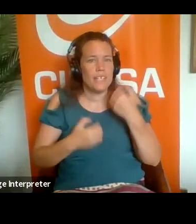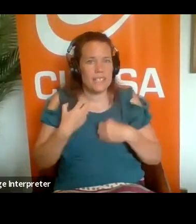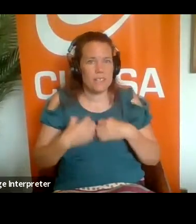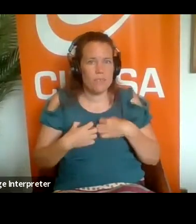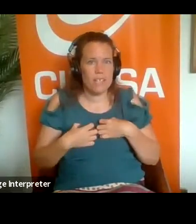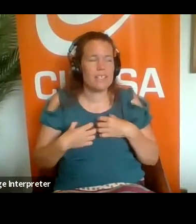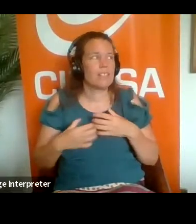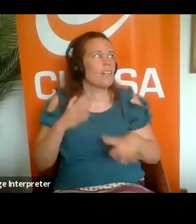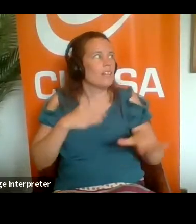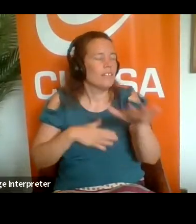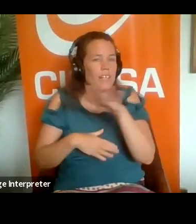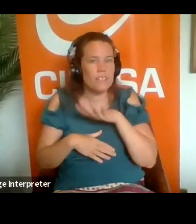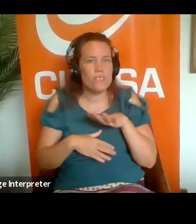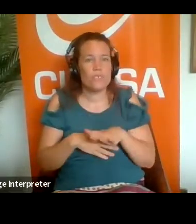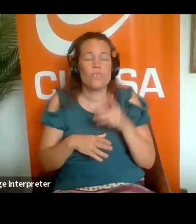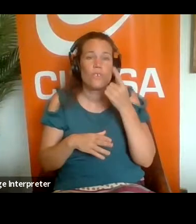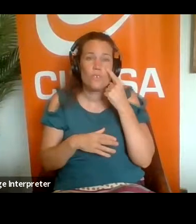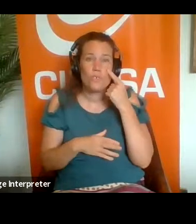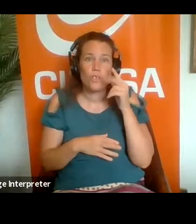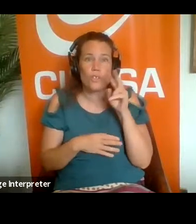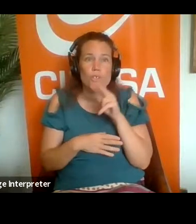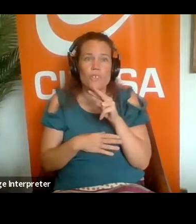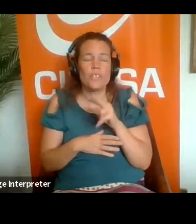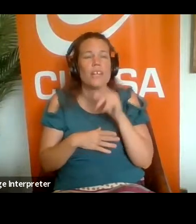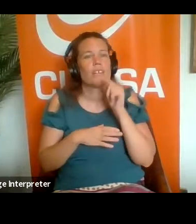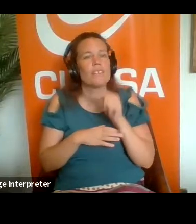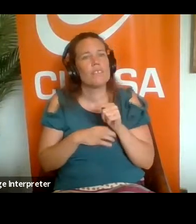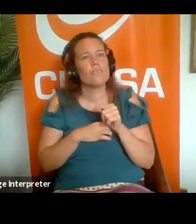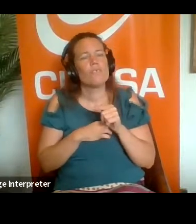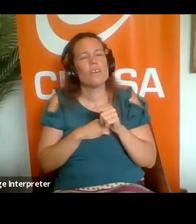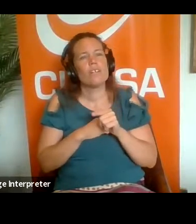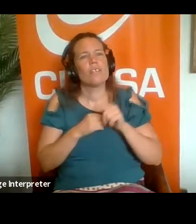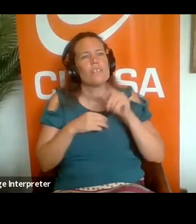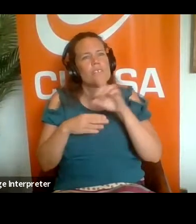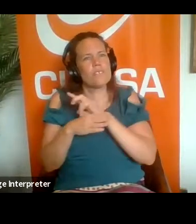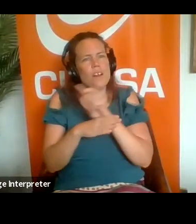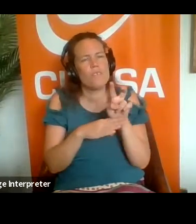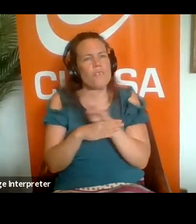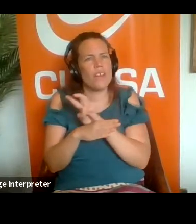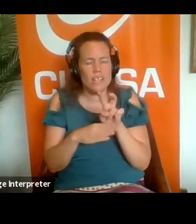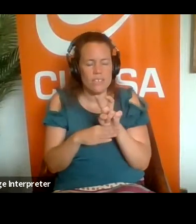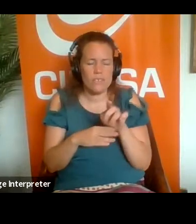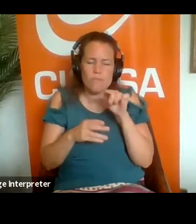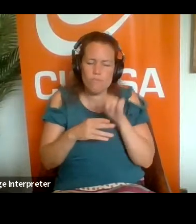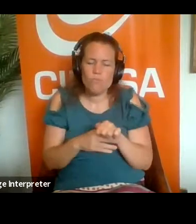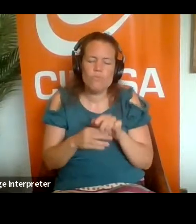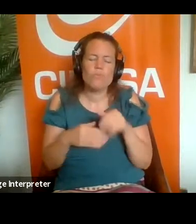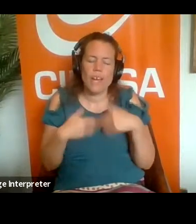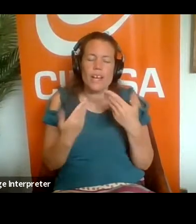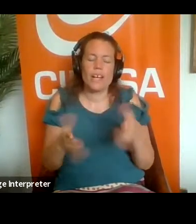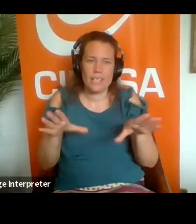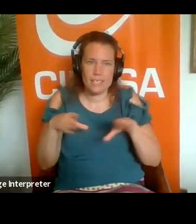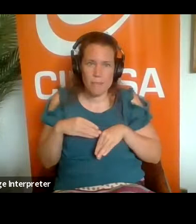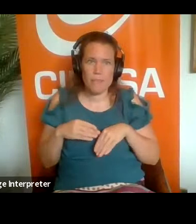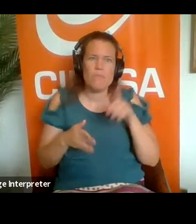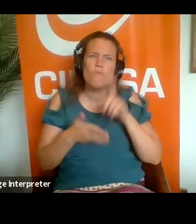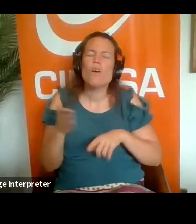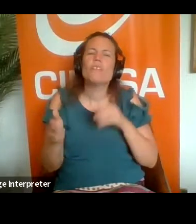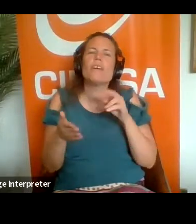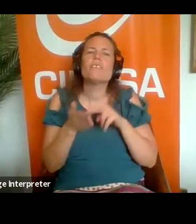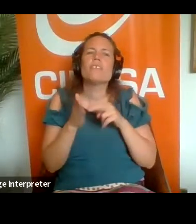as justifications for surveillance. Legally, what does this mean? Is this an open